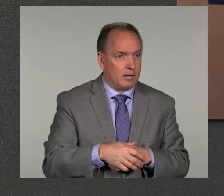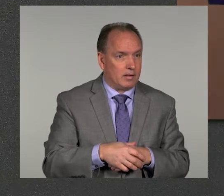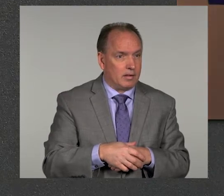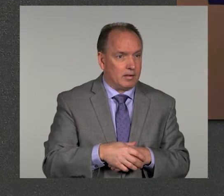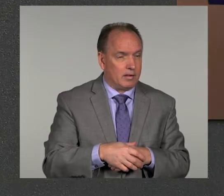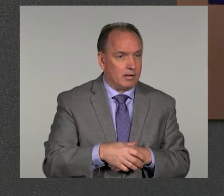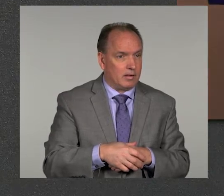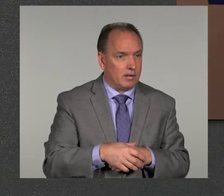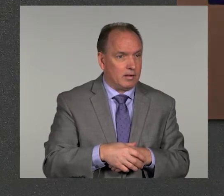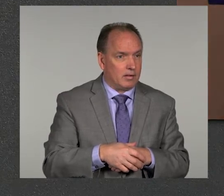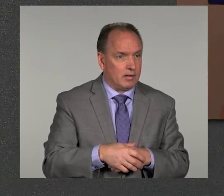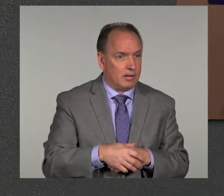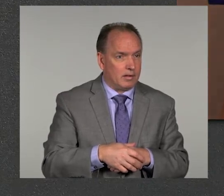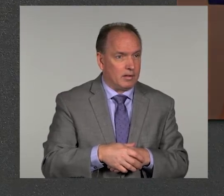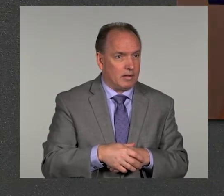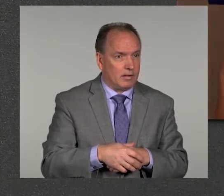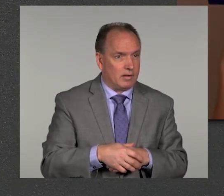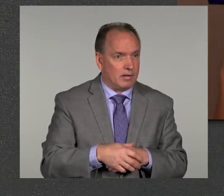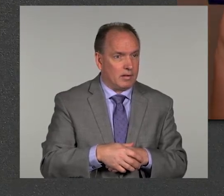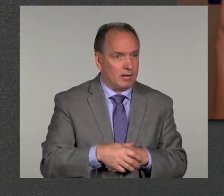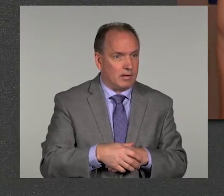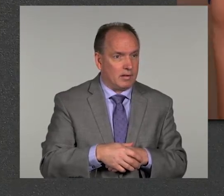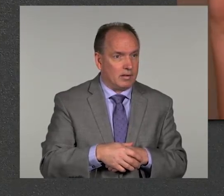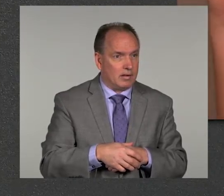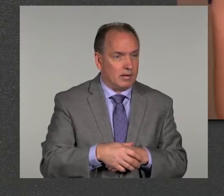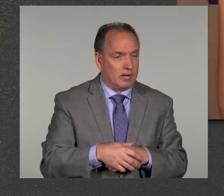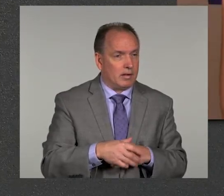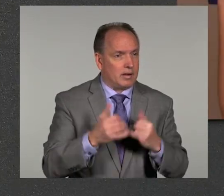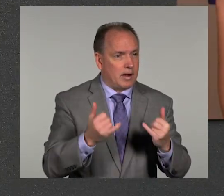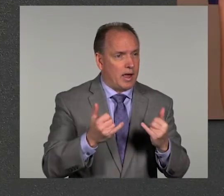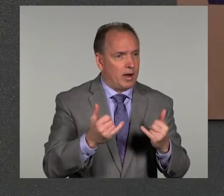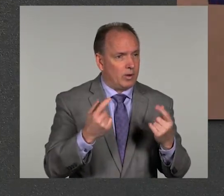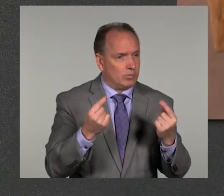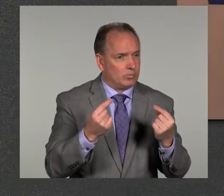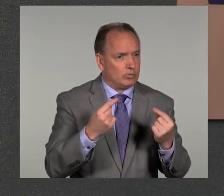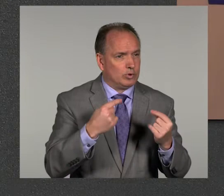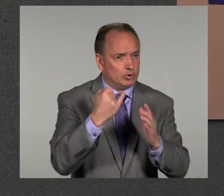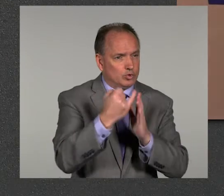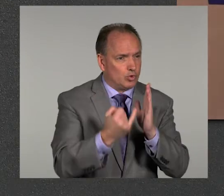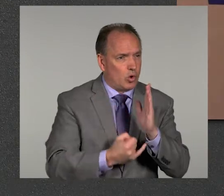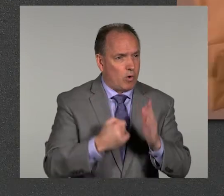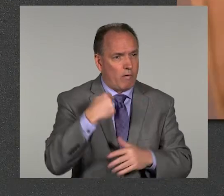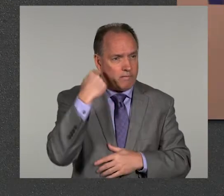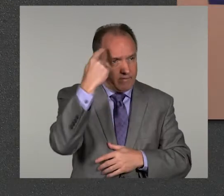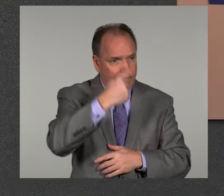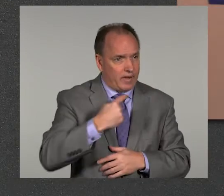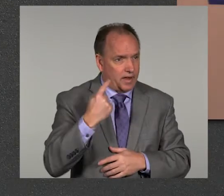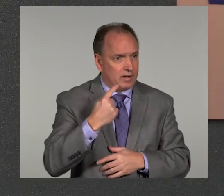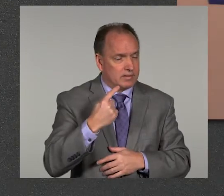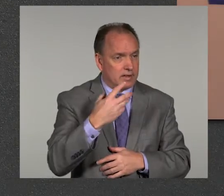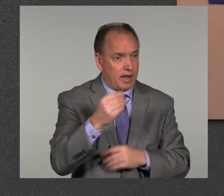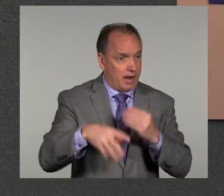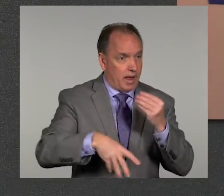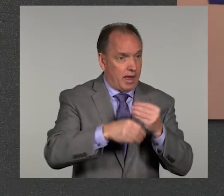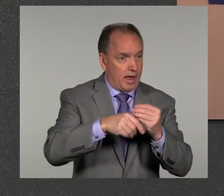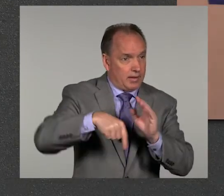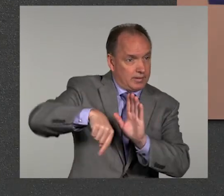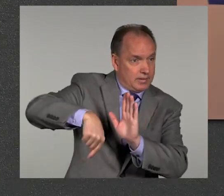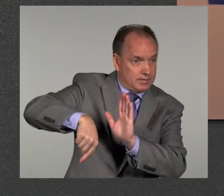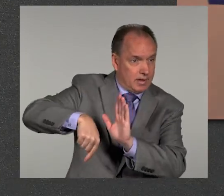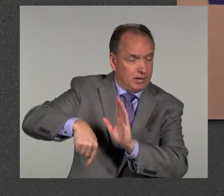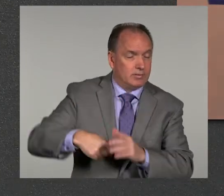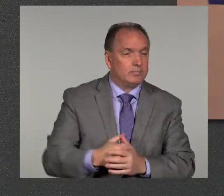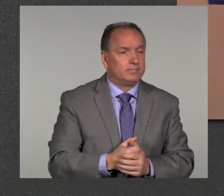he is a little baggy with some ears, but he needs a face and he needs his cottontail. So I'm gonna draw